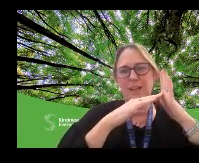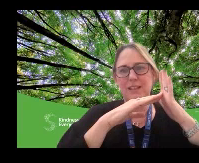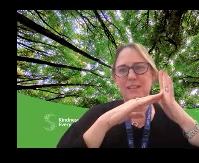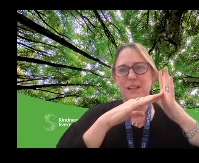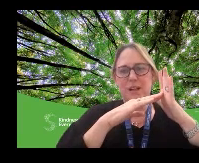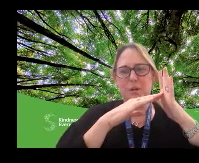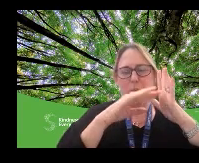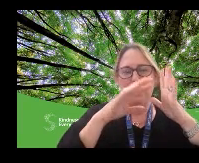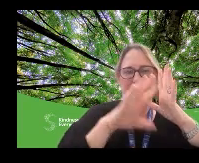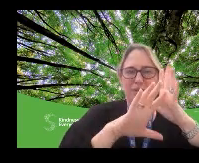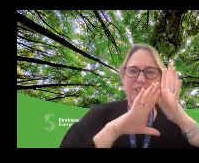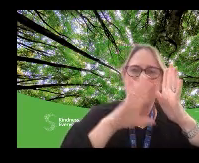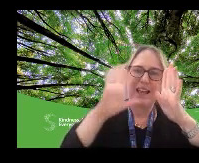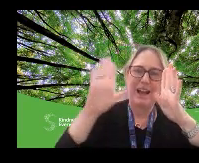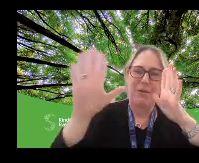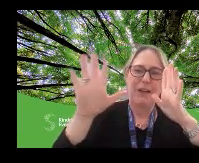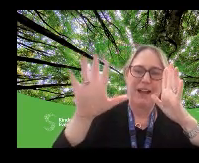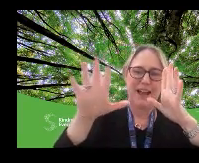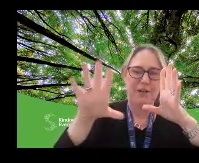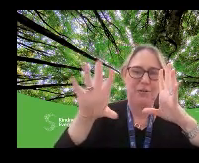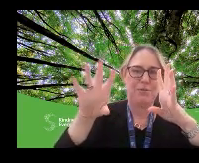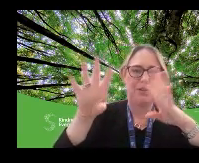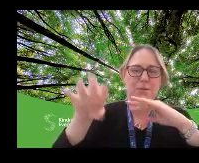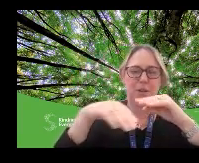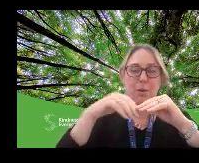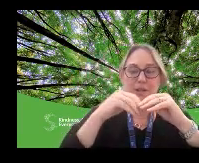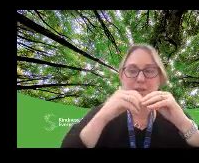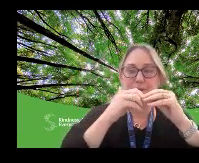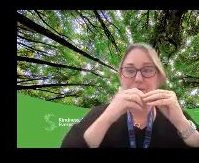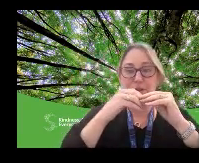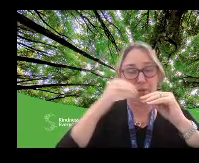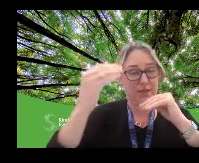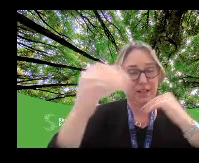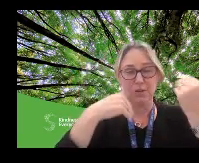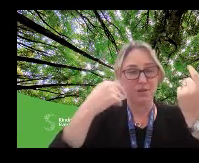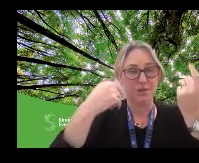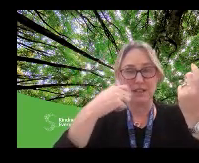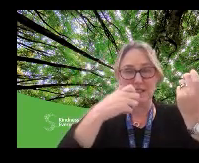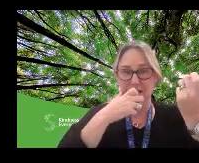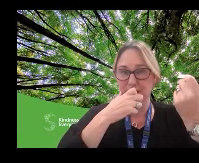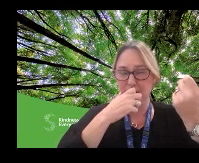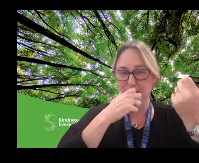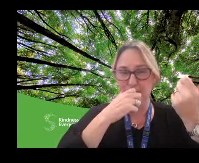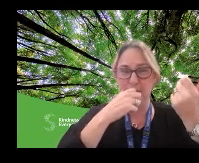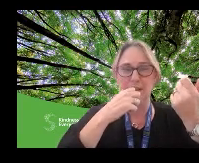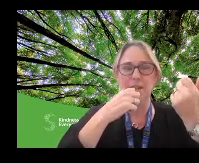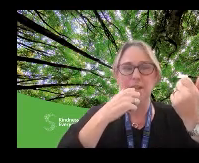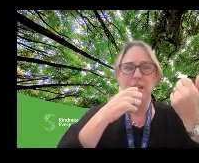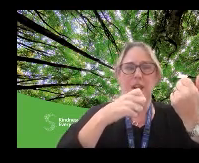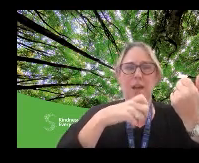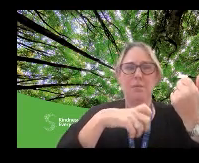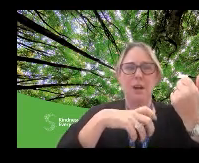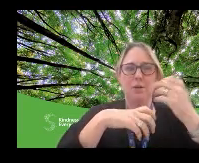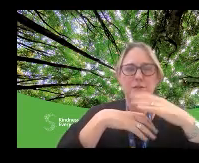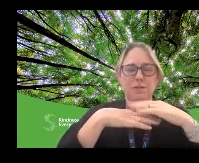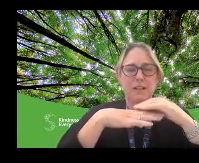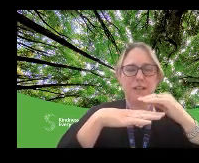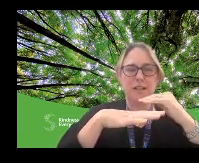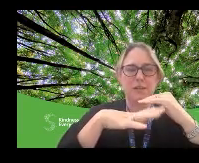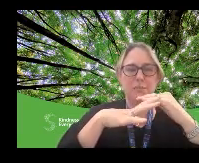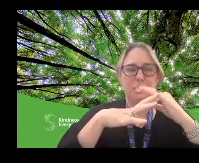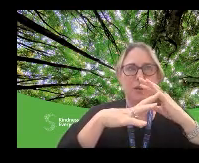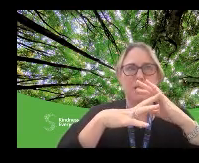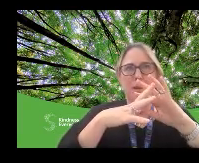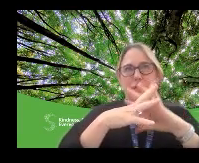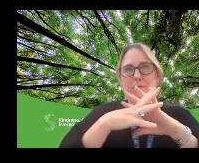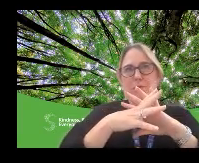put into place without saying how that helped can be quite difficult, because obviously lots of these things can be done and lots of